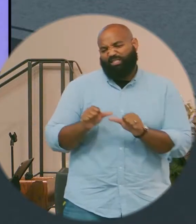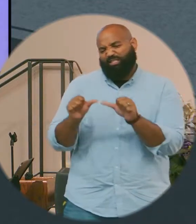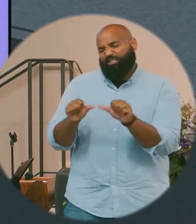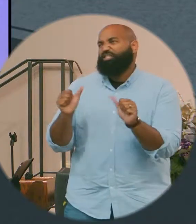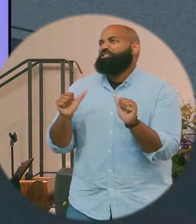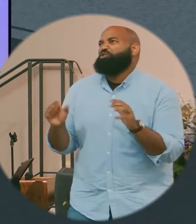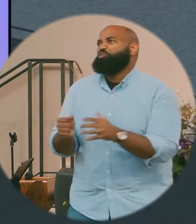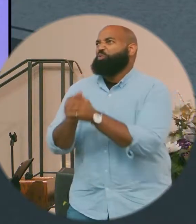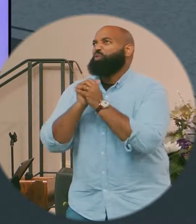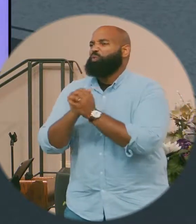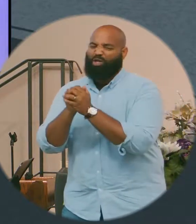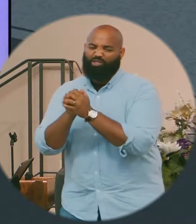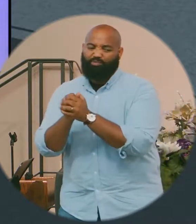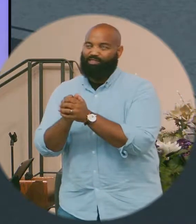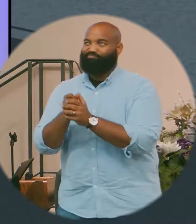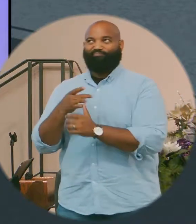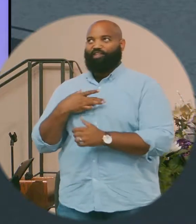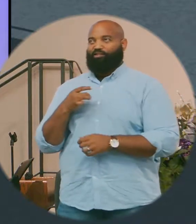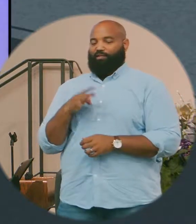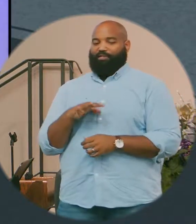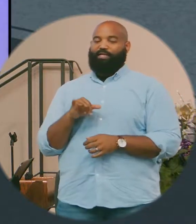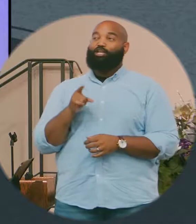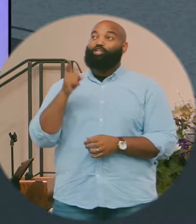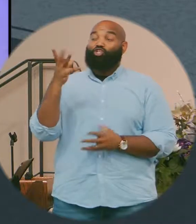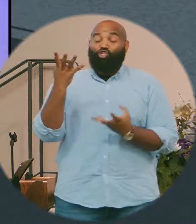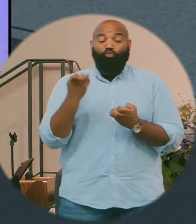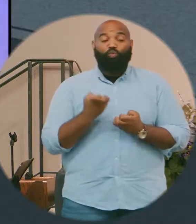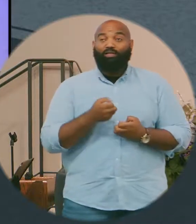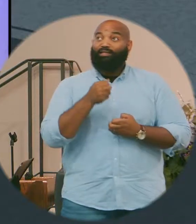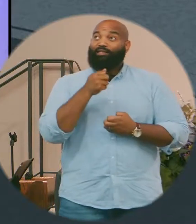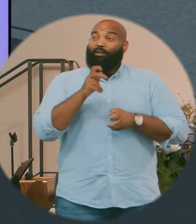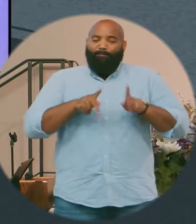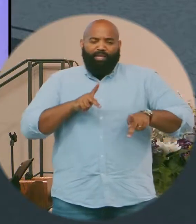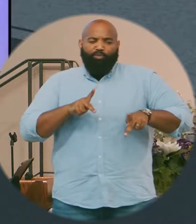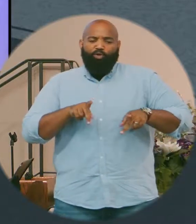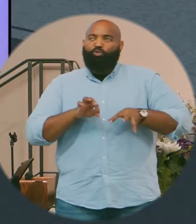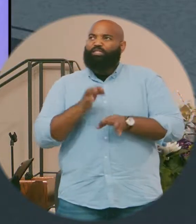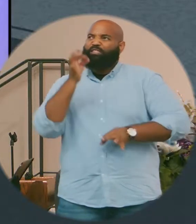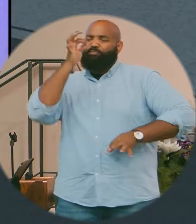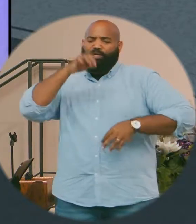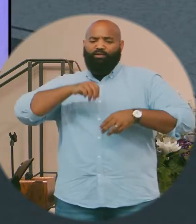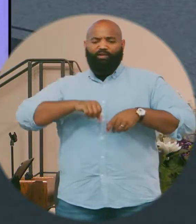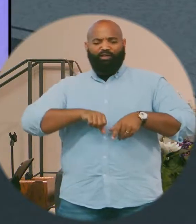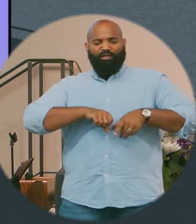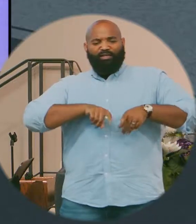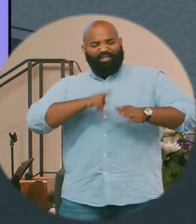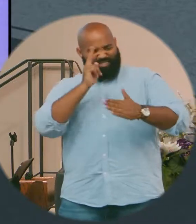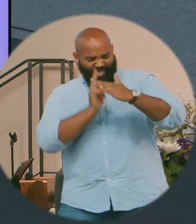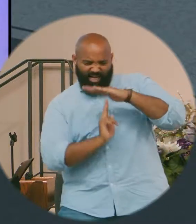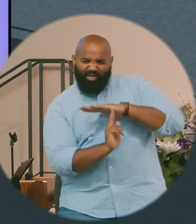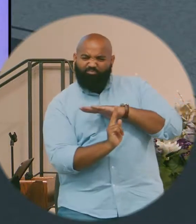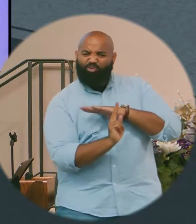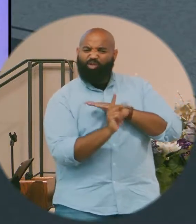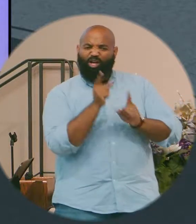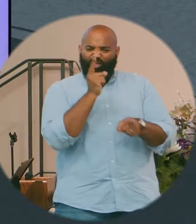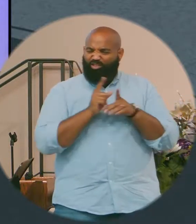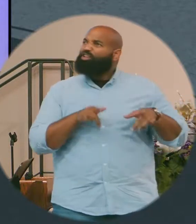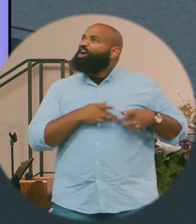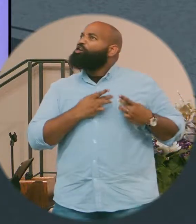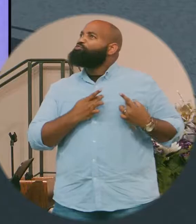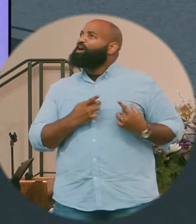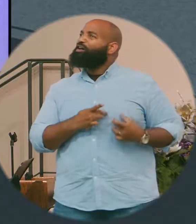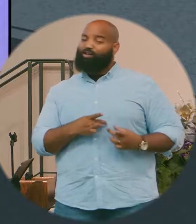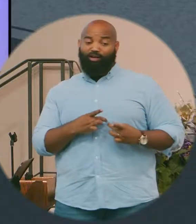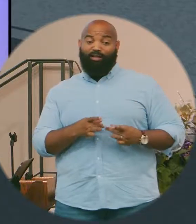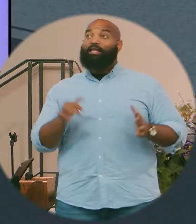burnt offering. The sacrifices of God are a broken spirit, a broken and contrite heart, O God, you will